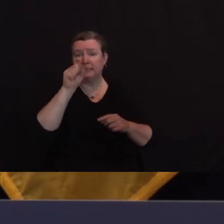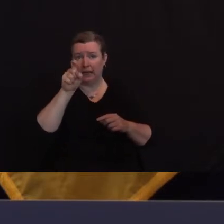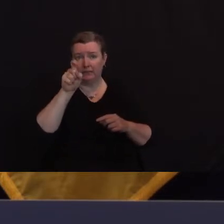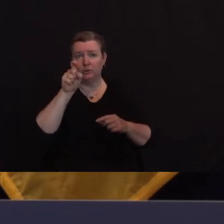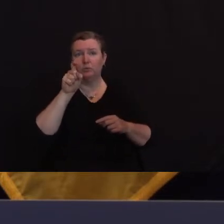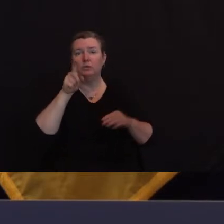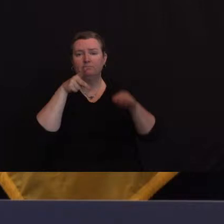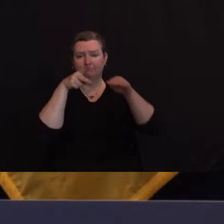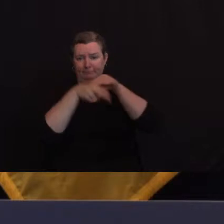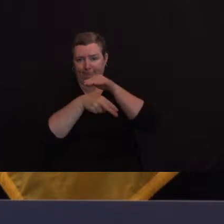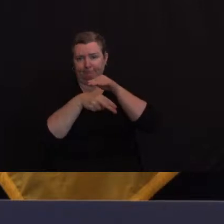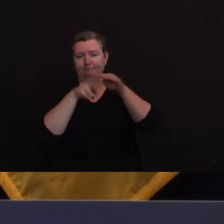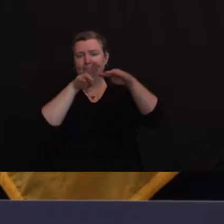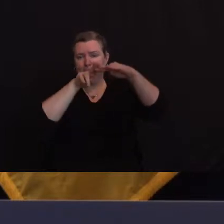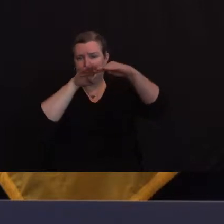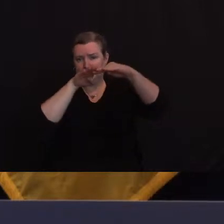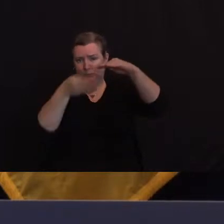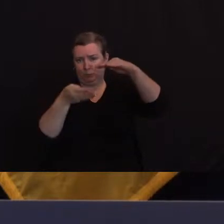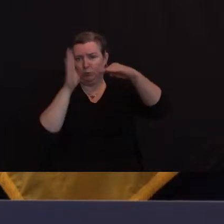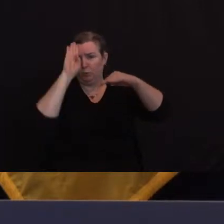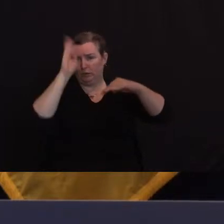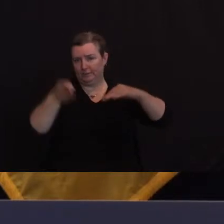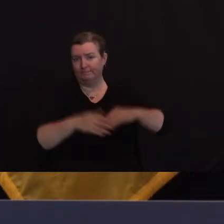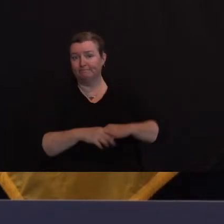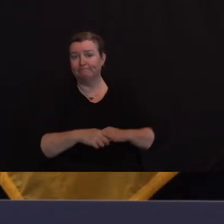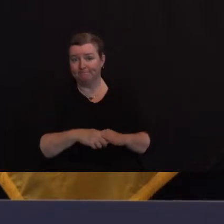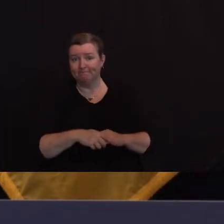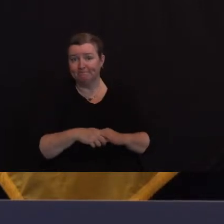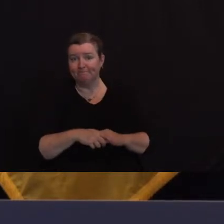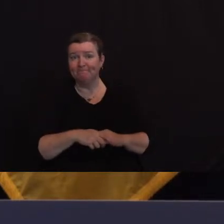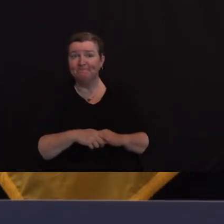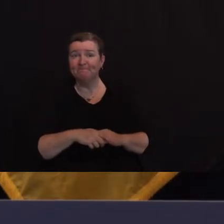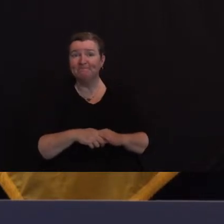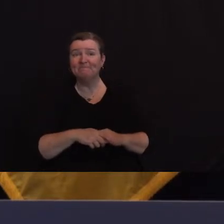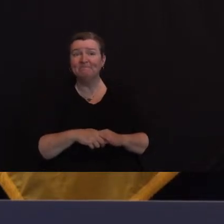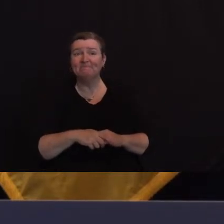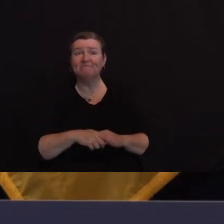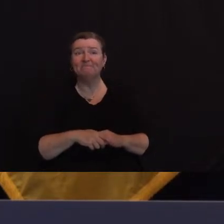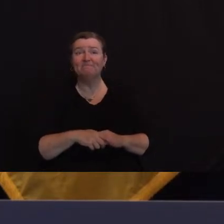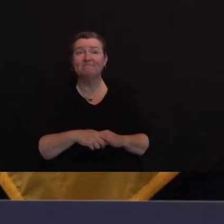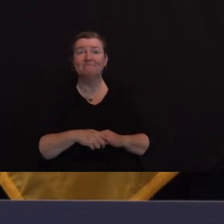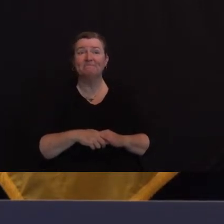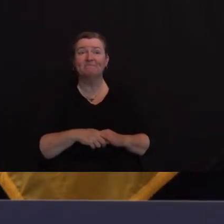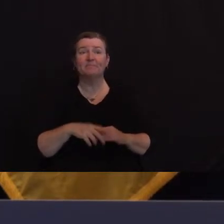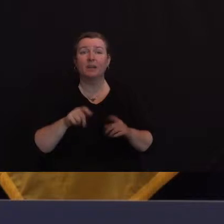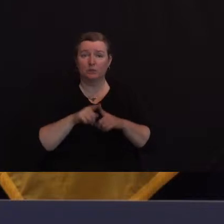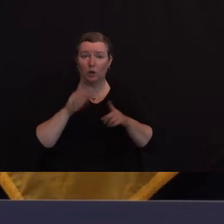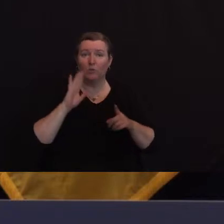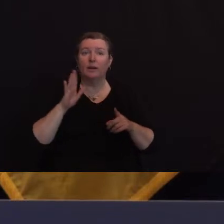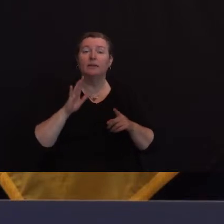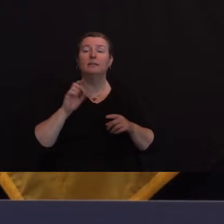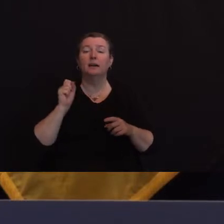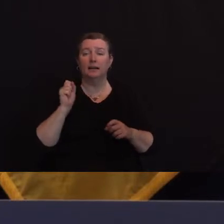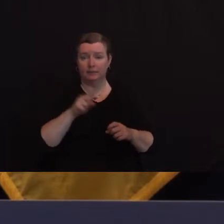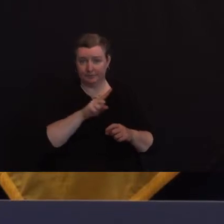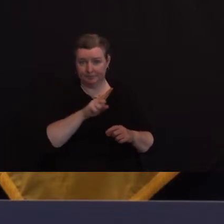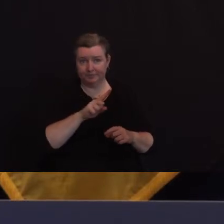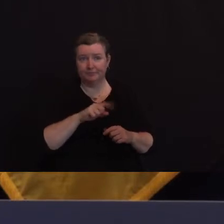good news, and God knows we need it. I will go back to Ed and Judy in a second.